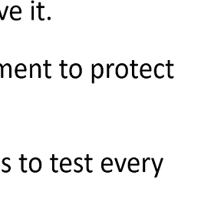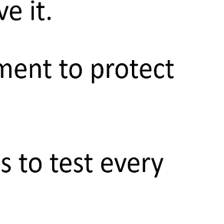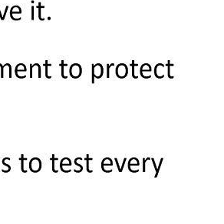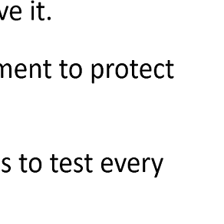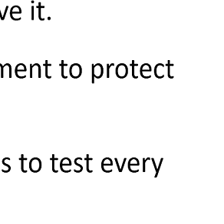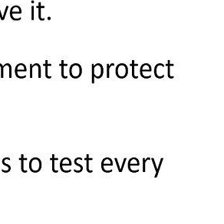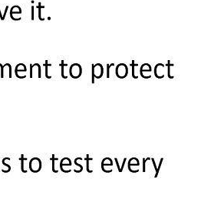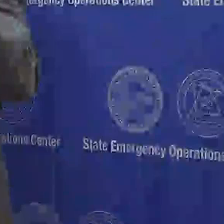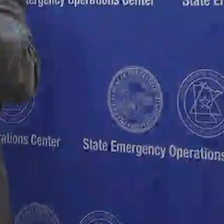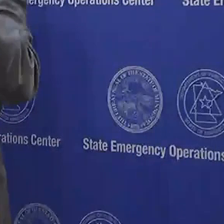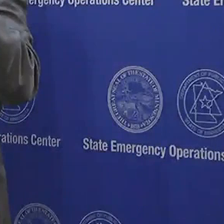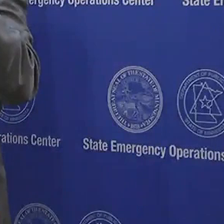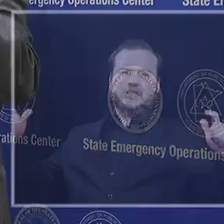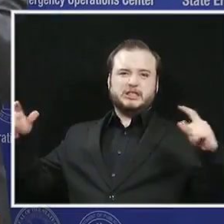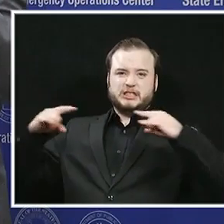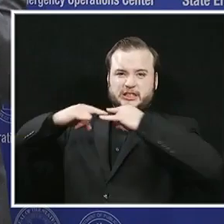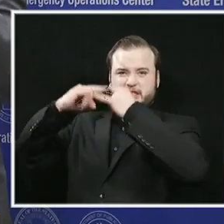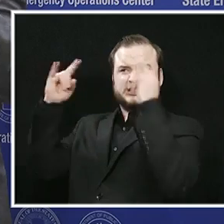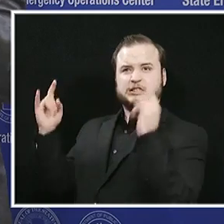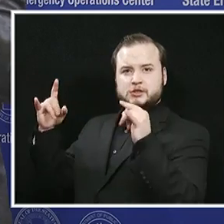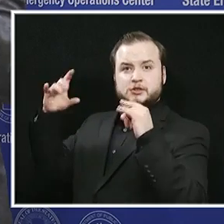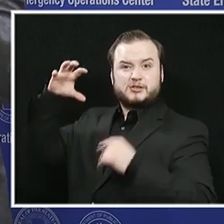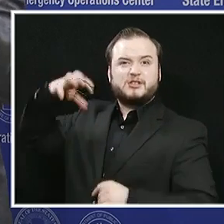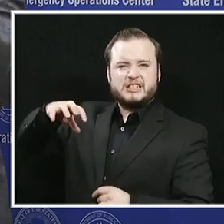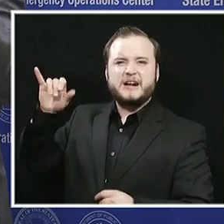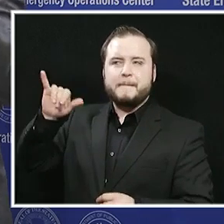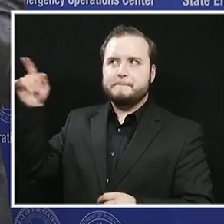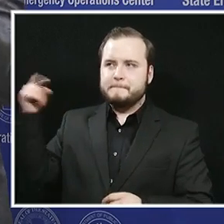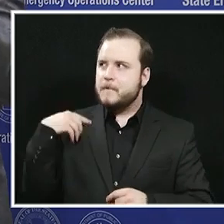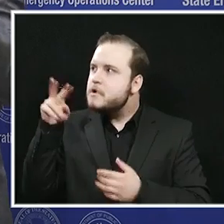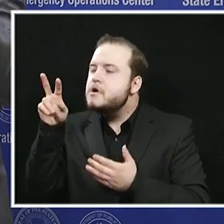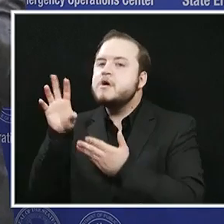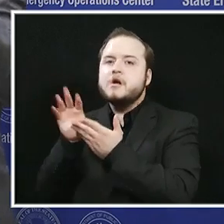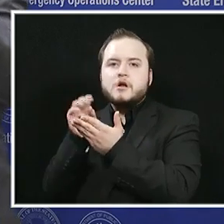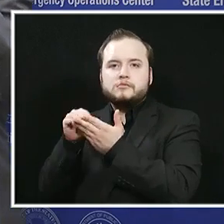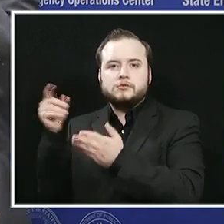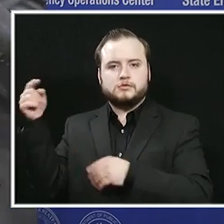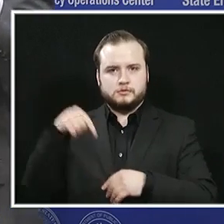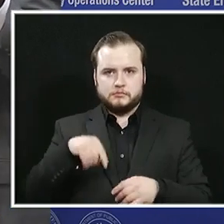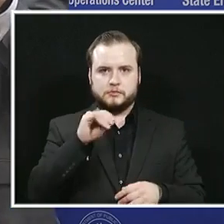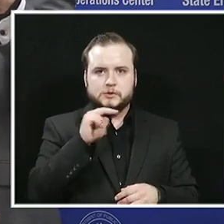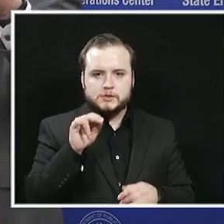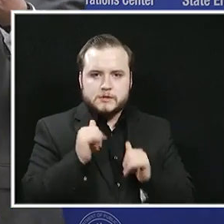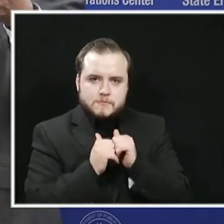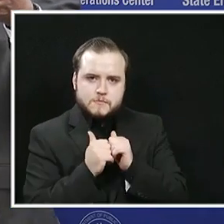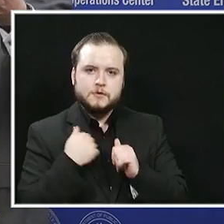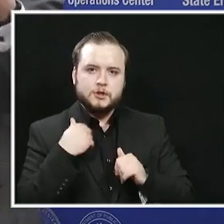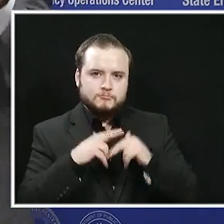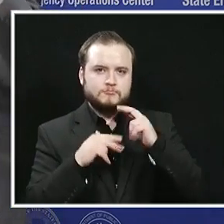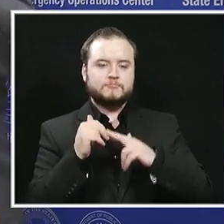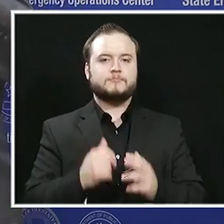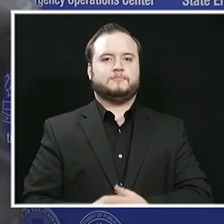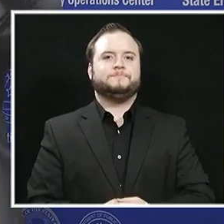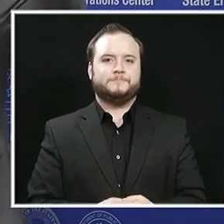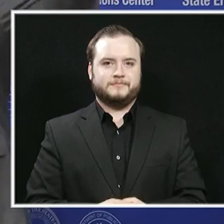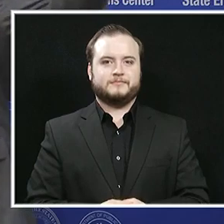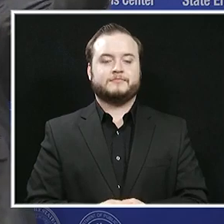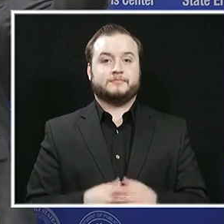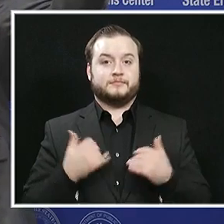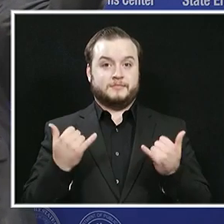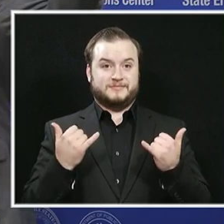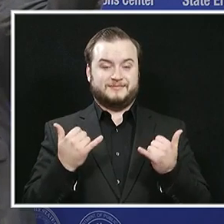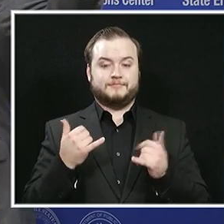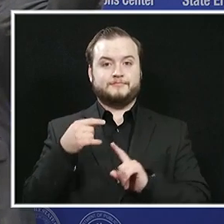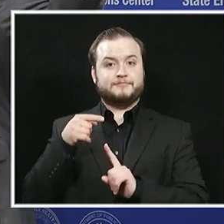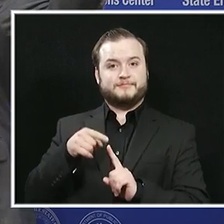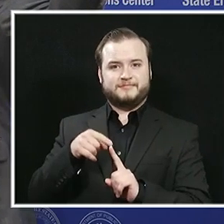time we're prepared. Joe, you could maybe correct me on this, six other validated sites, or is it seven now that we could? Seven. What we could validate out, and